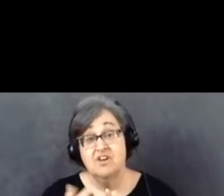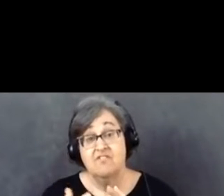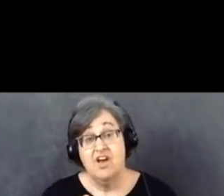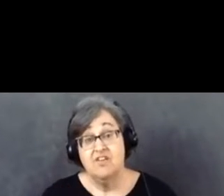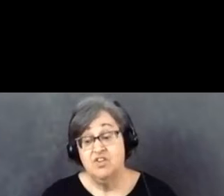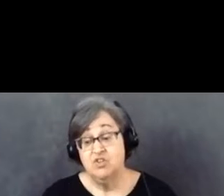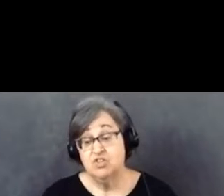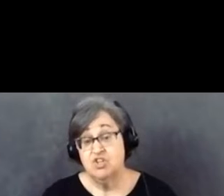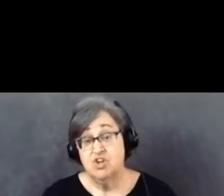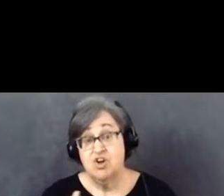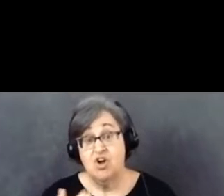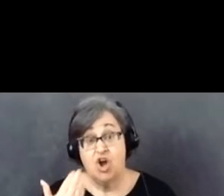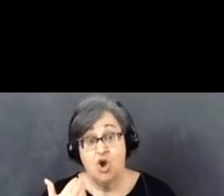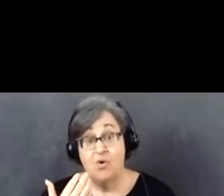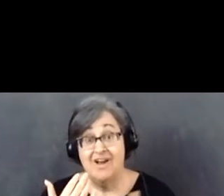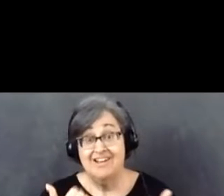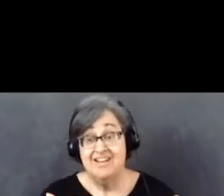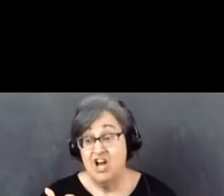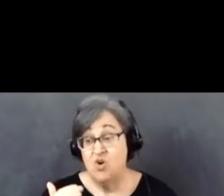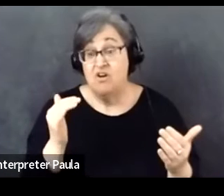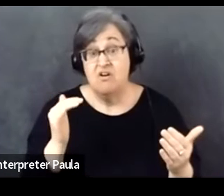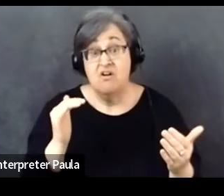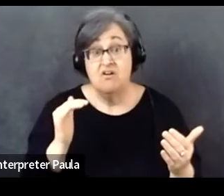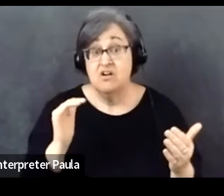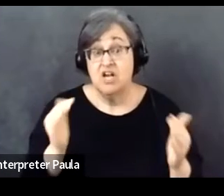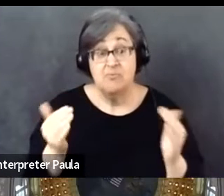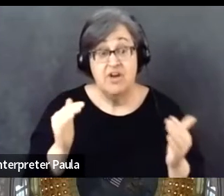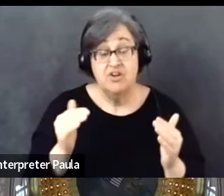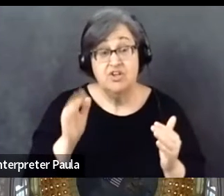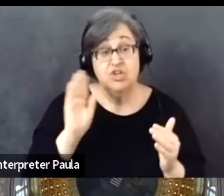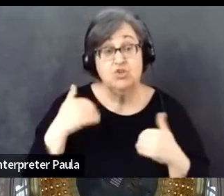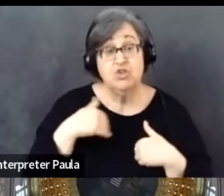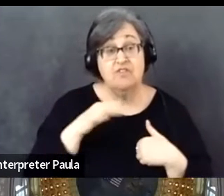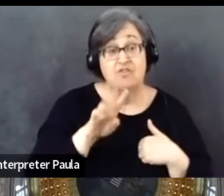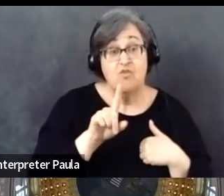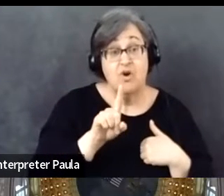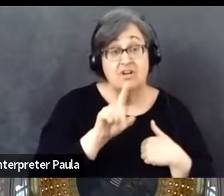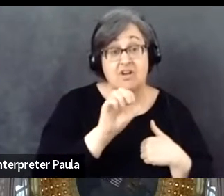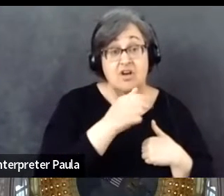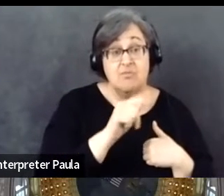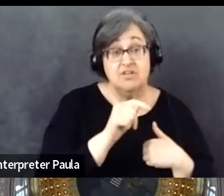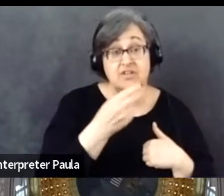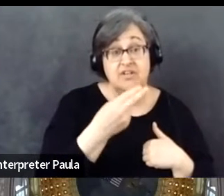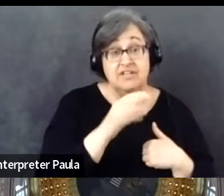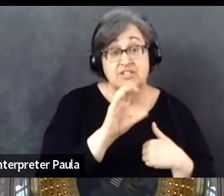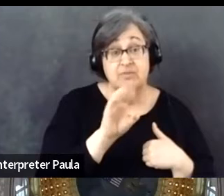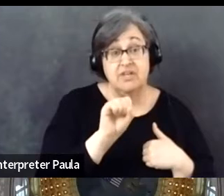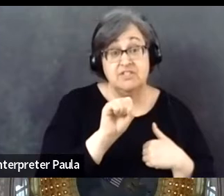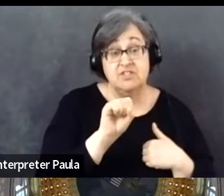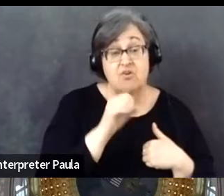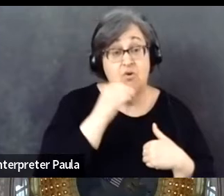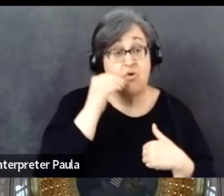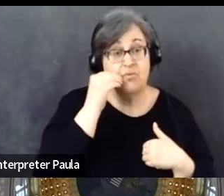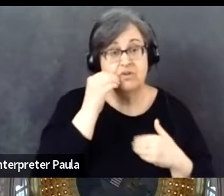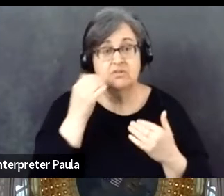ago. And so they used to have 41 apartment type setting, HCBS community-based setting